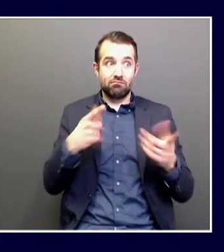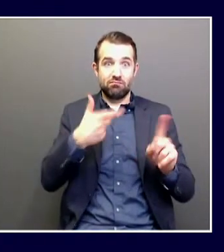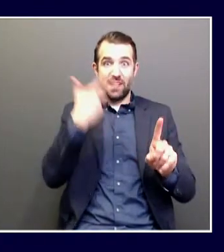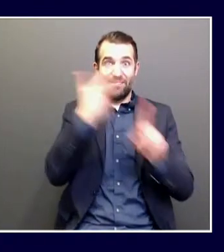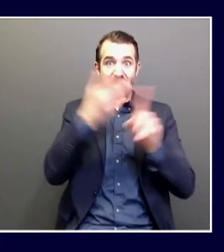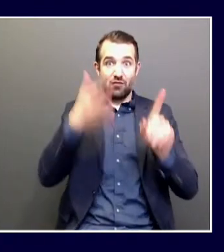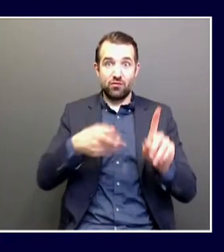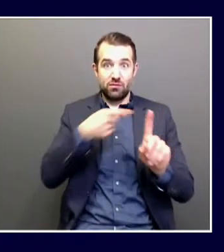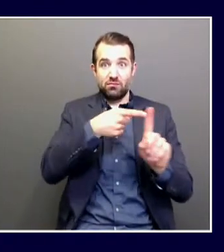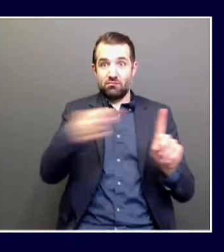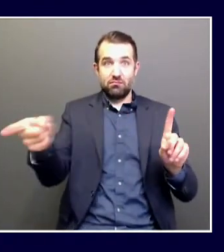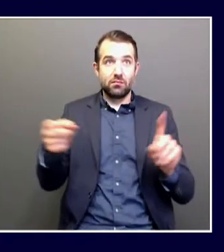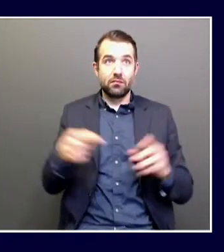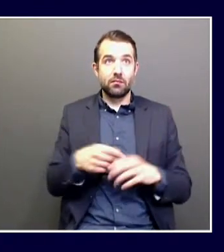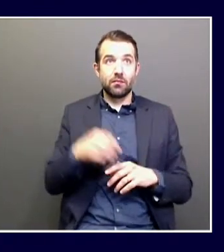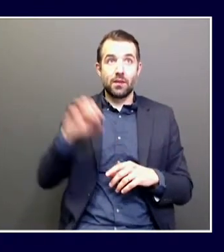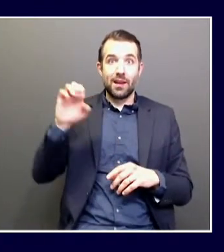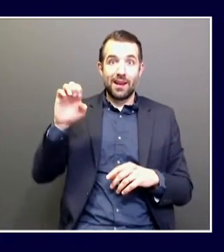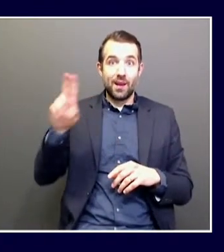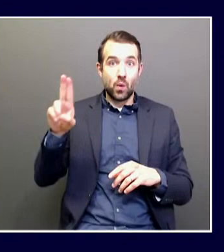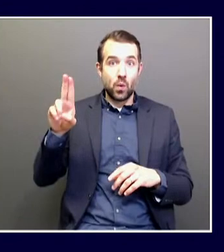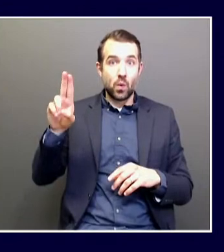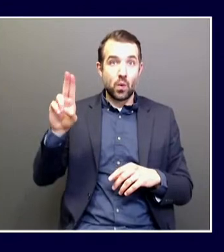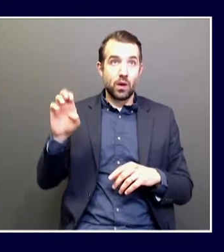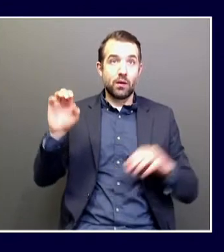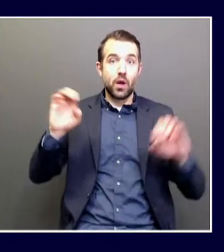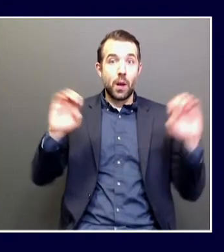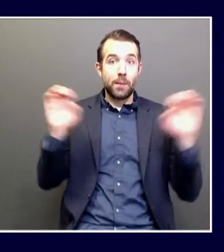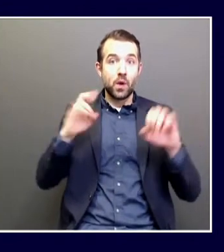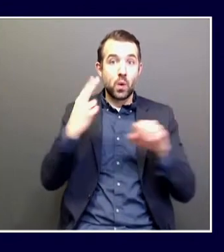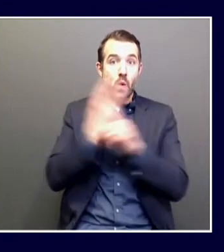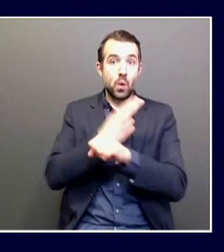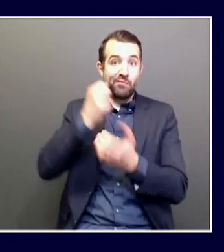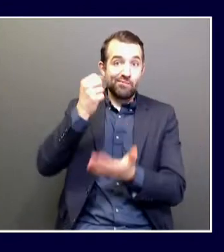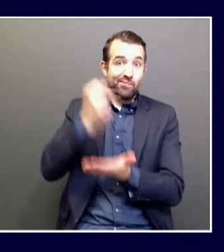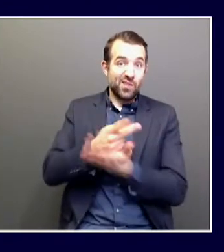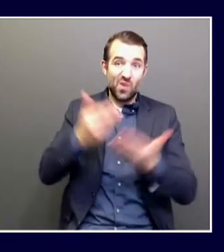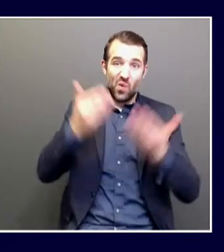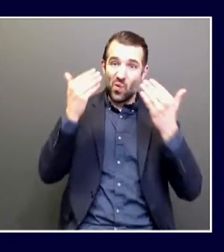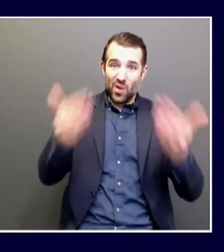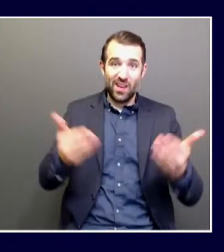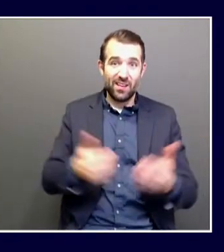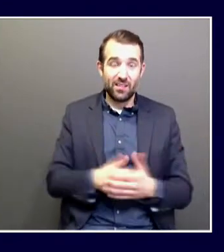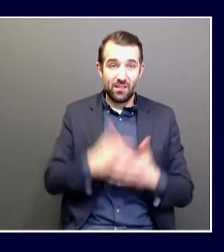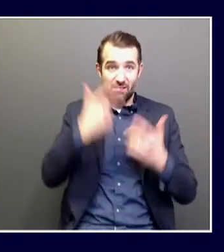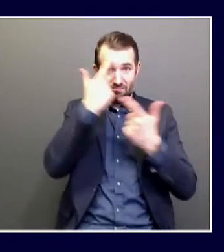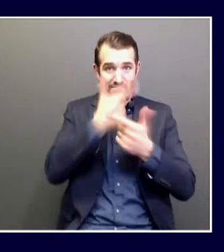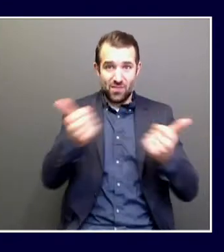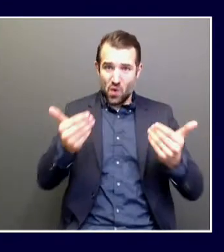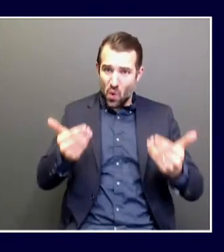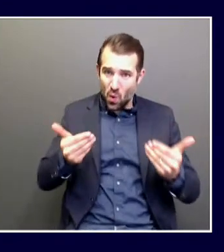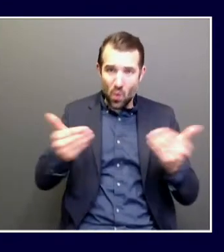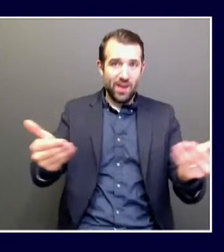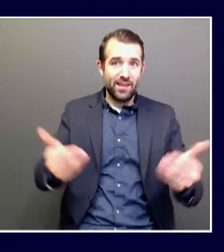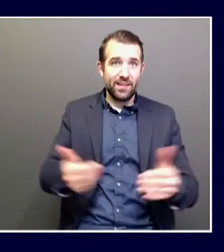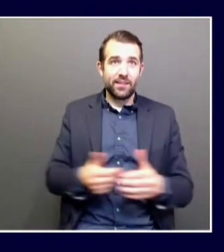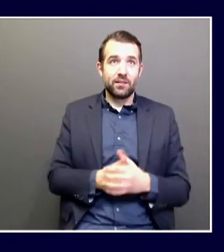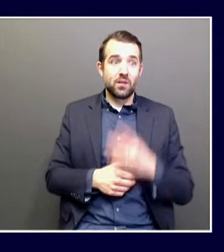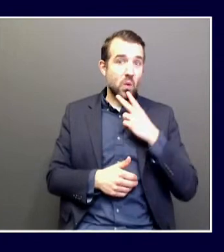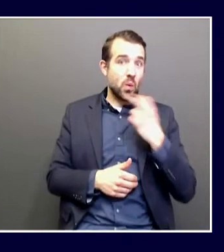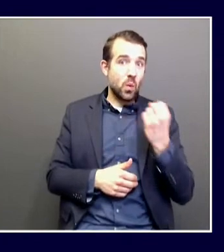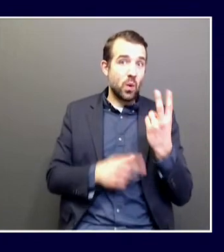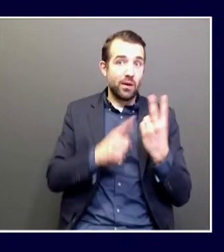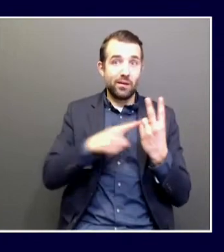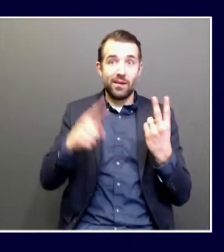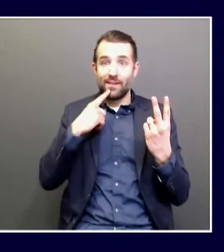that they were free to go ahead and move out and begin the boostering of 12 to 15-year-olds. As you heard me note, our vaccination